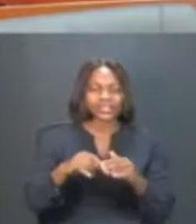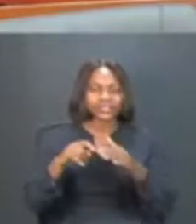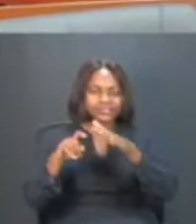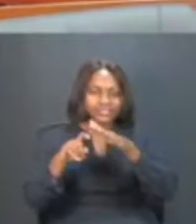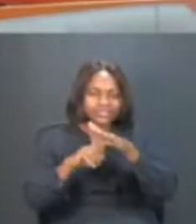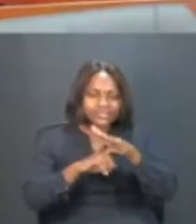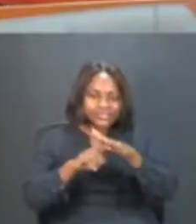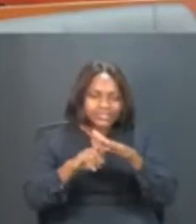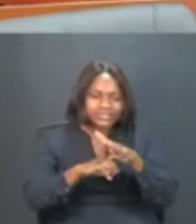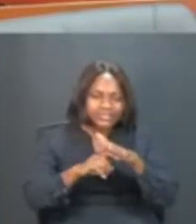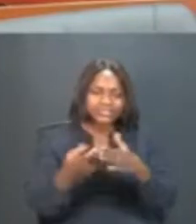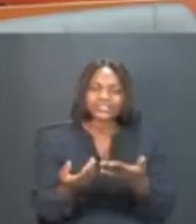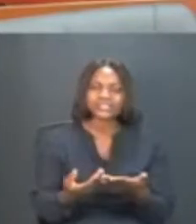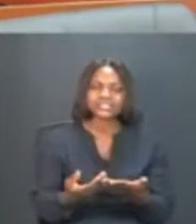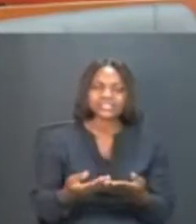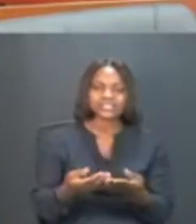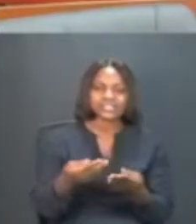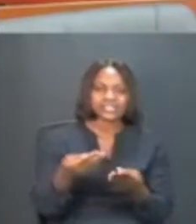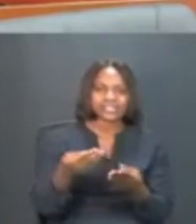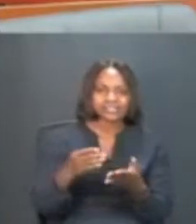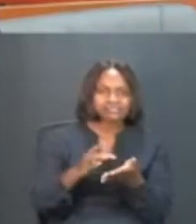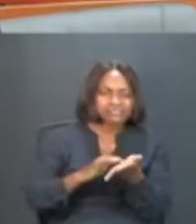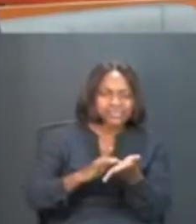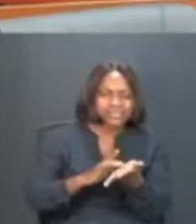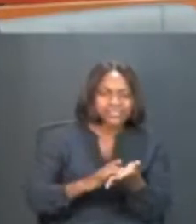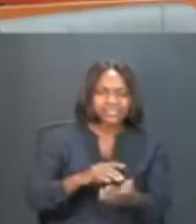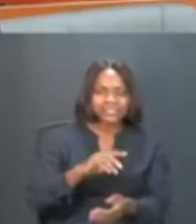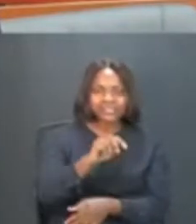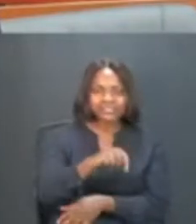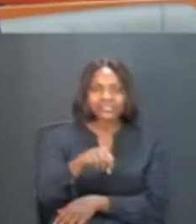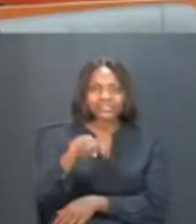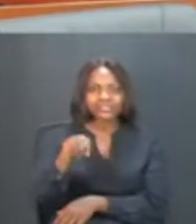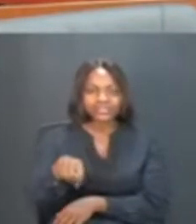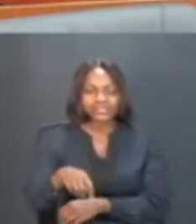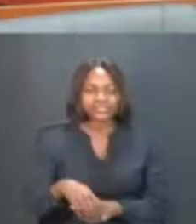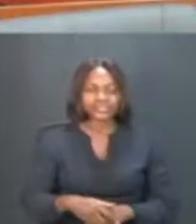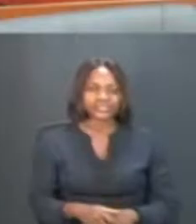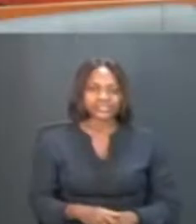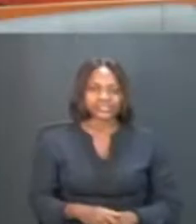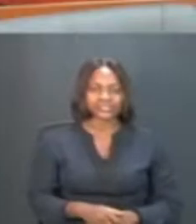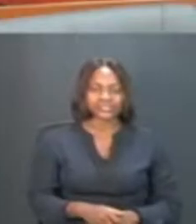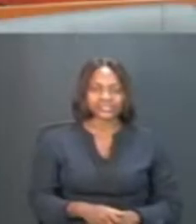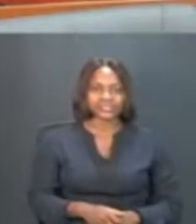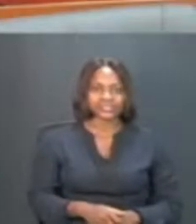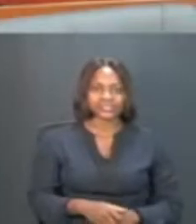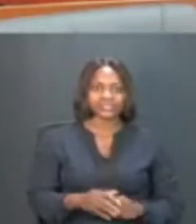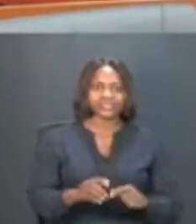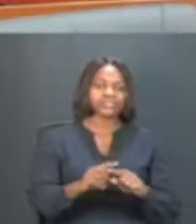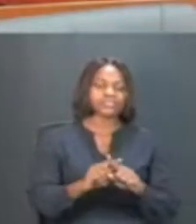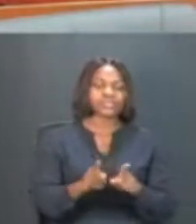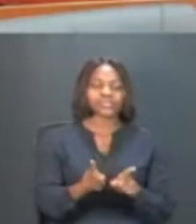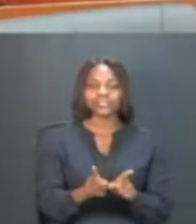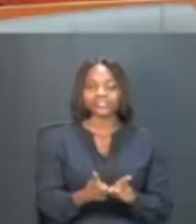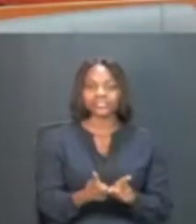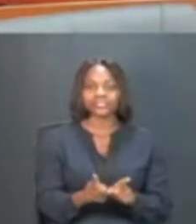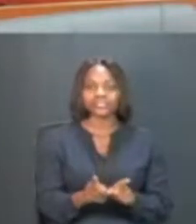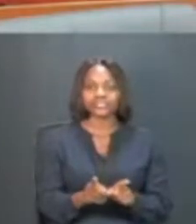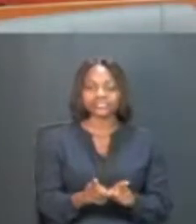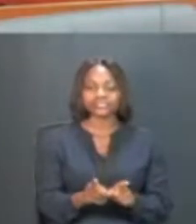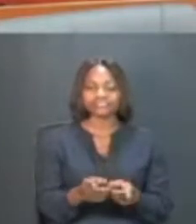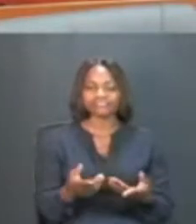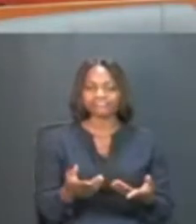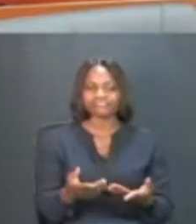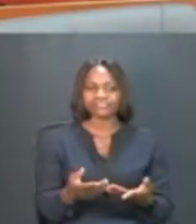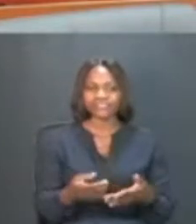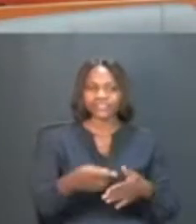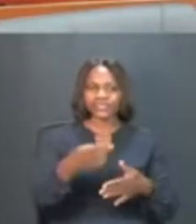and treatment, transportation cost. But also important, Mr. Speaker, is the